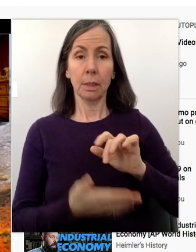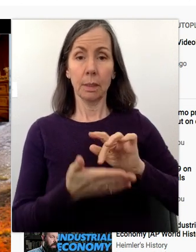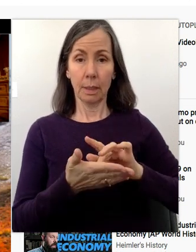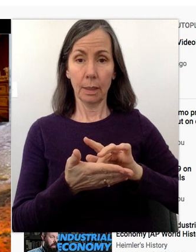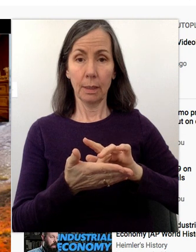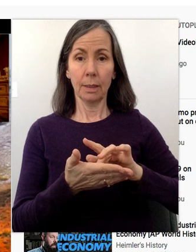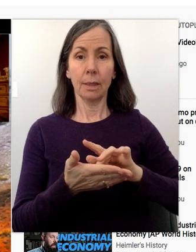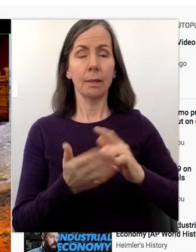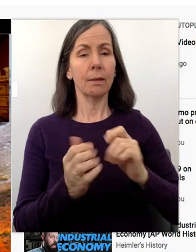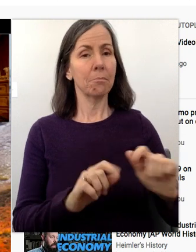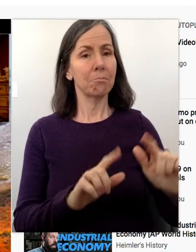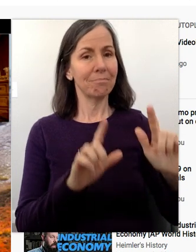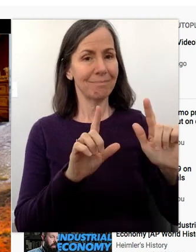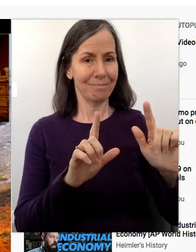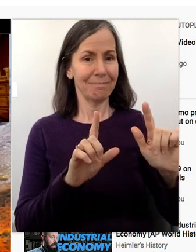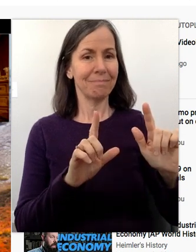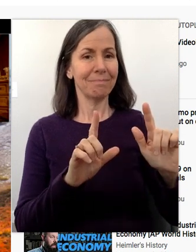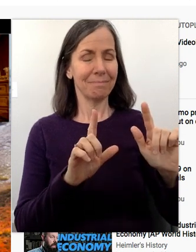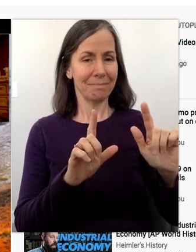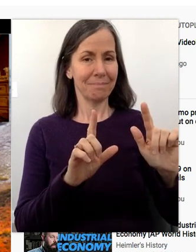and it'll take me to Desmos.